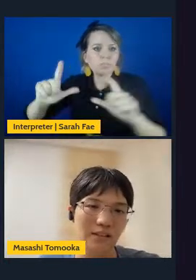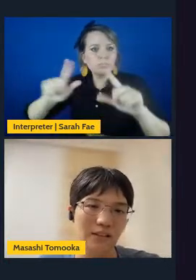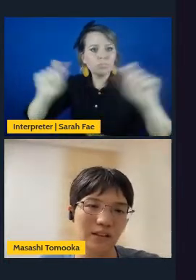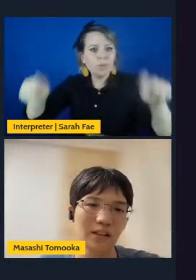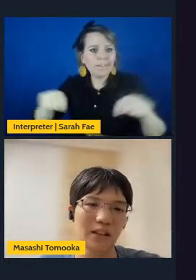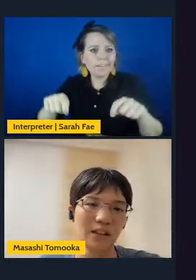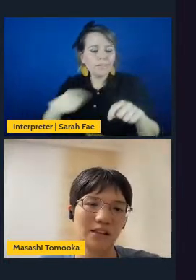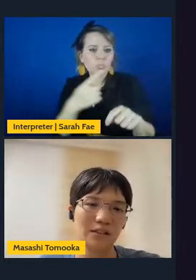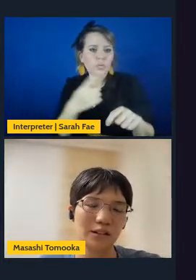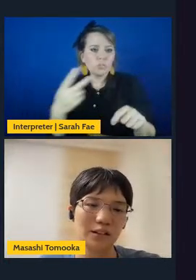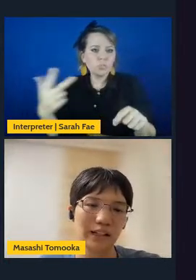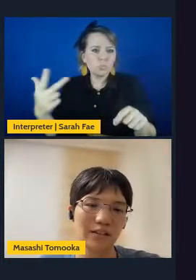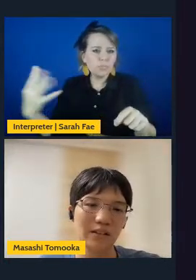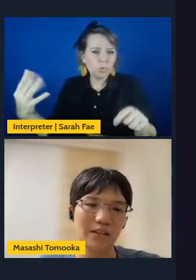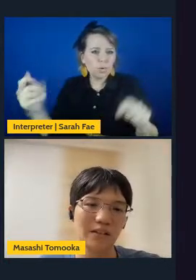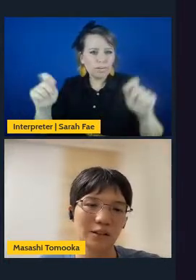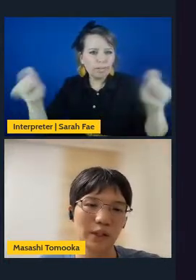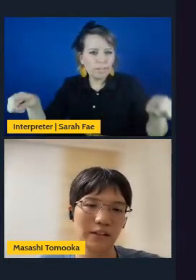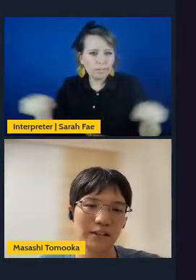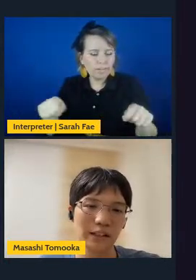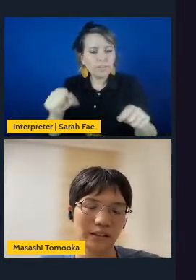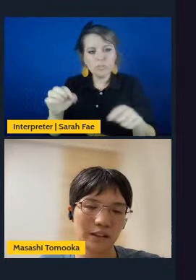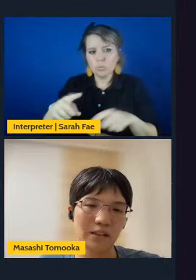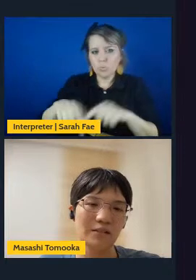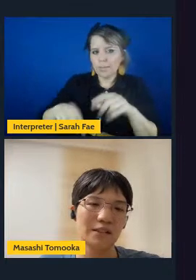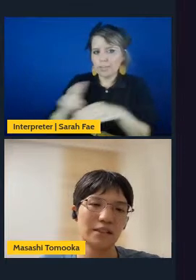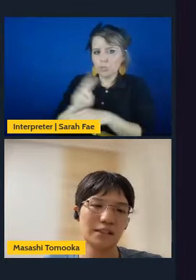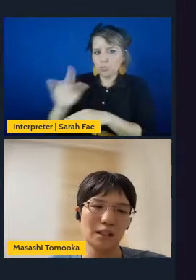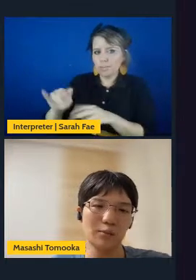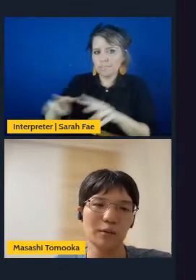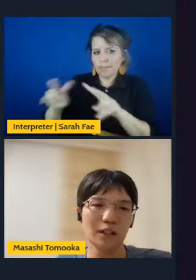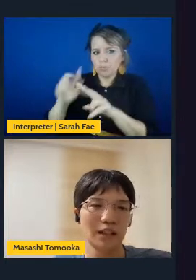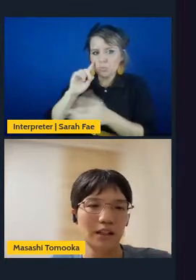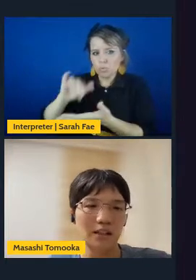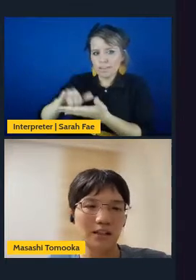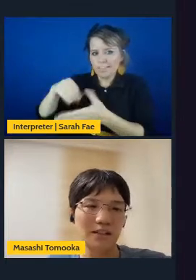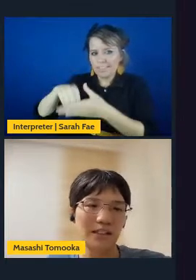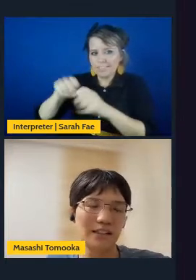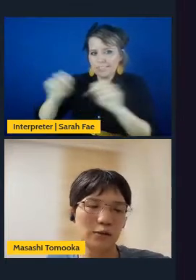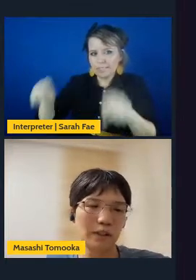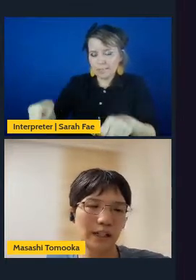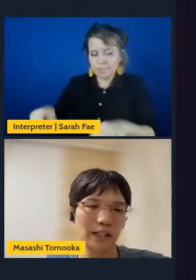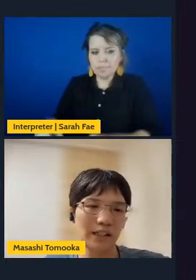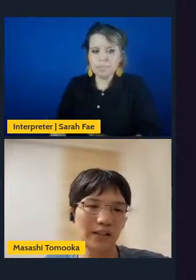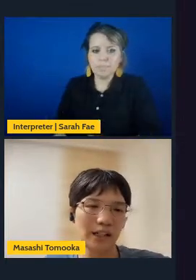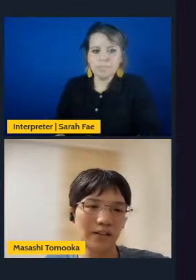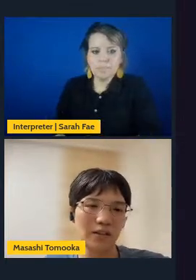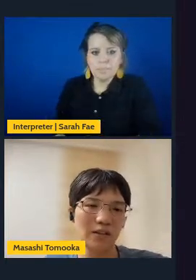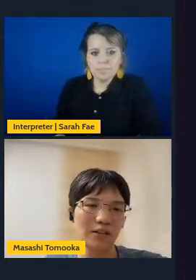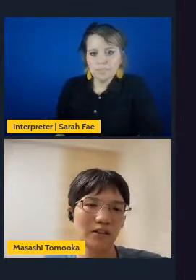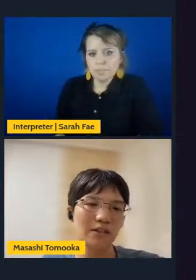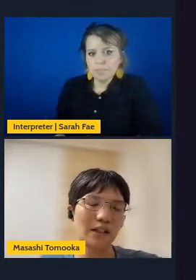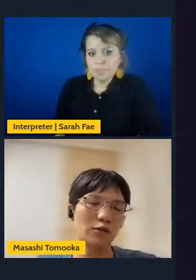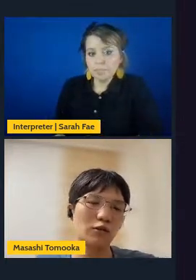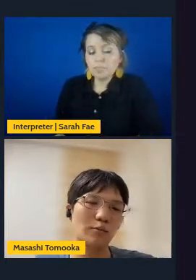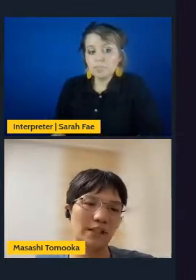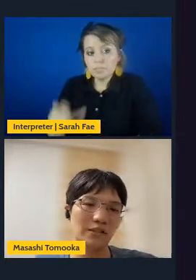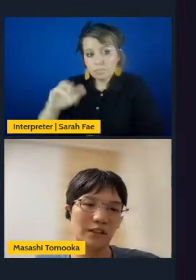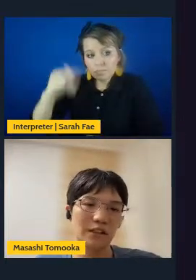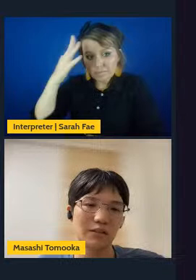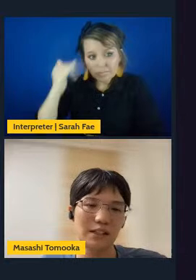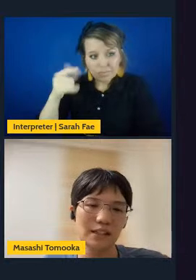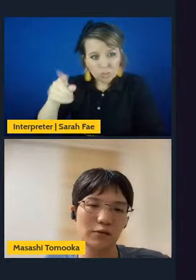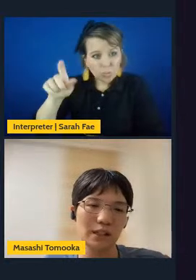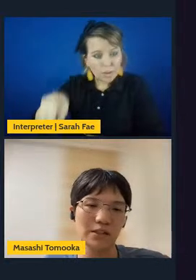It's a token. So you cannot use those values directly on synthesis time. So this is why you have to use